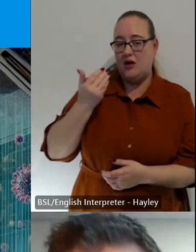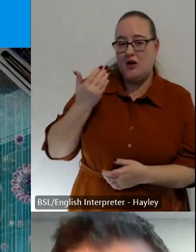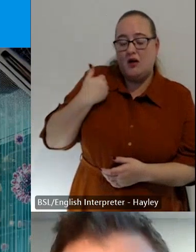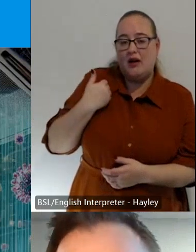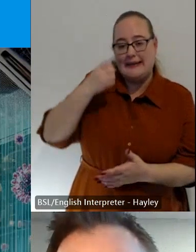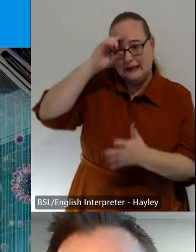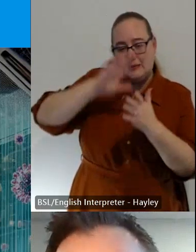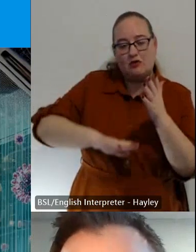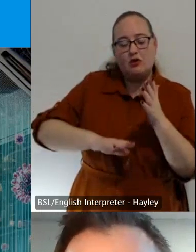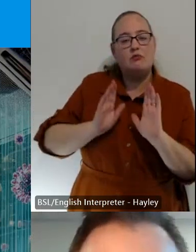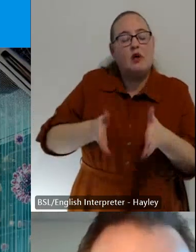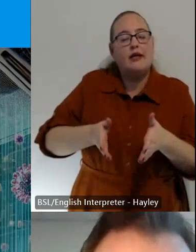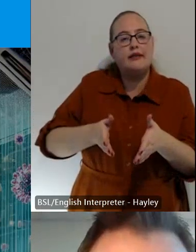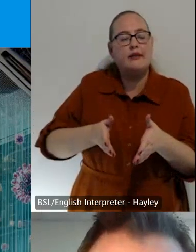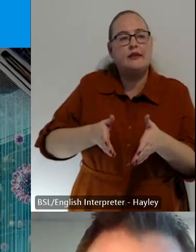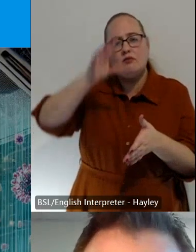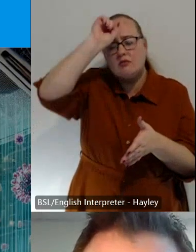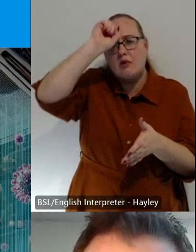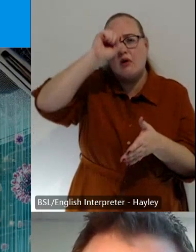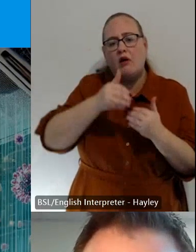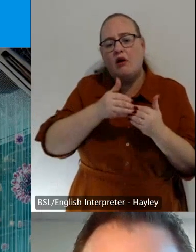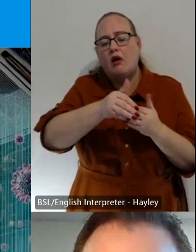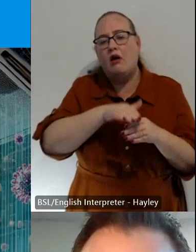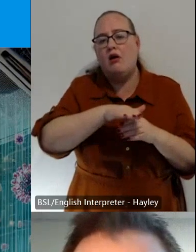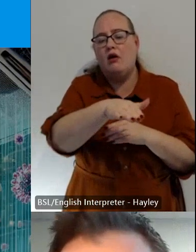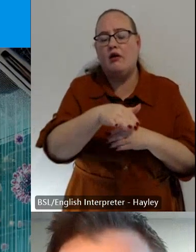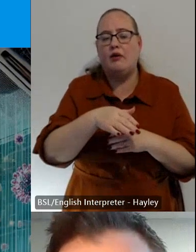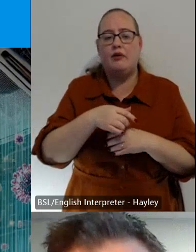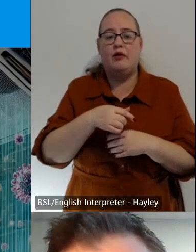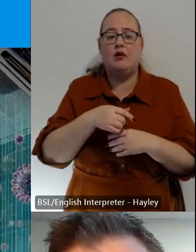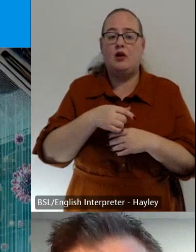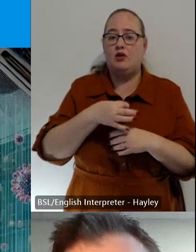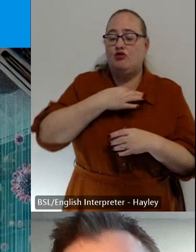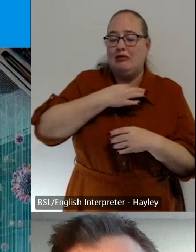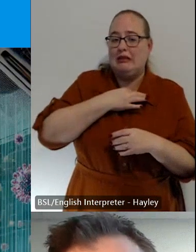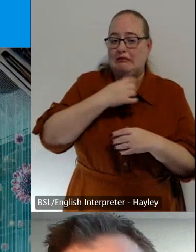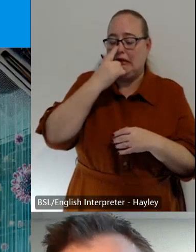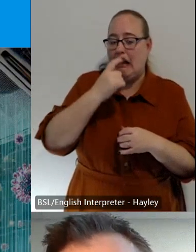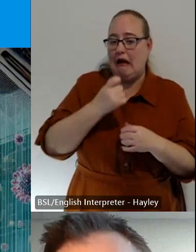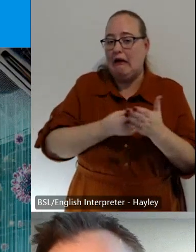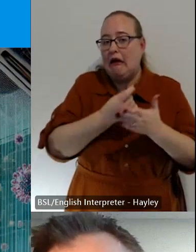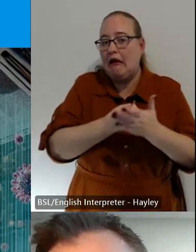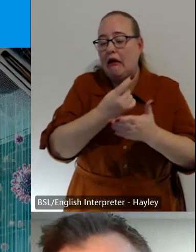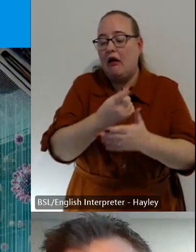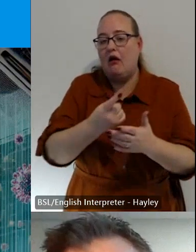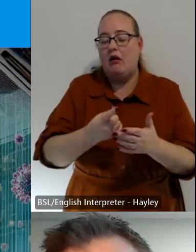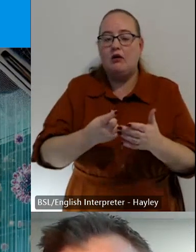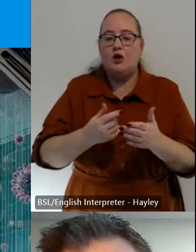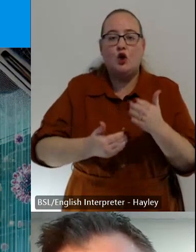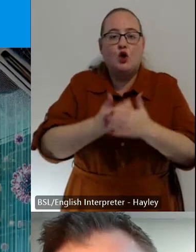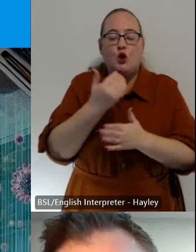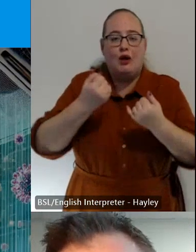is omnipresent. There is an accruing risk of influenza H5N1, but it's not the only risk by any means. And if we don't learn